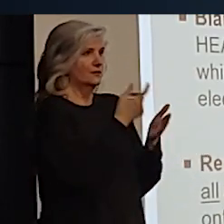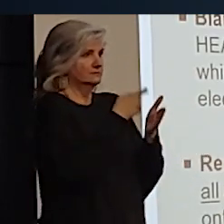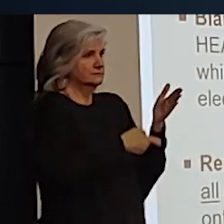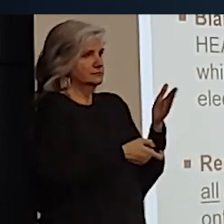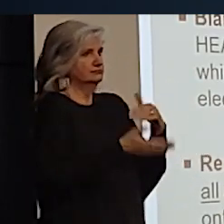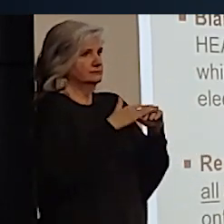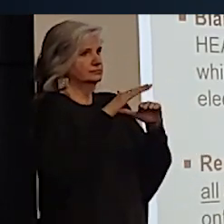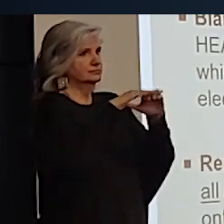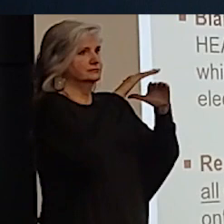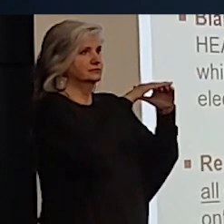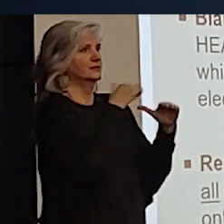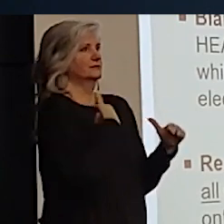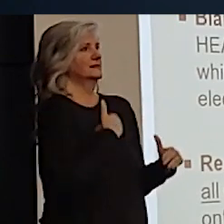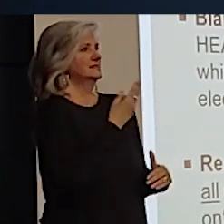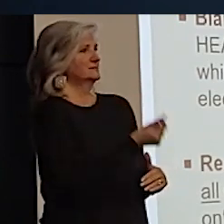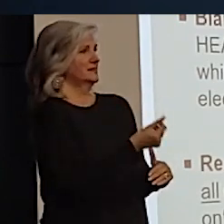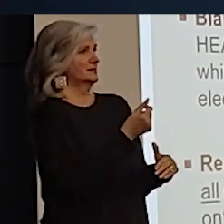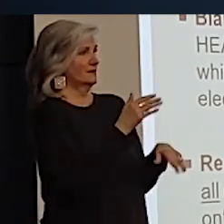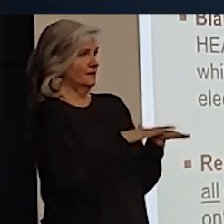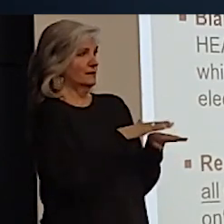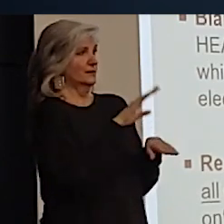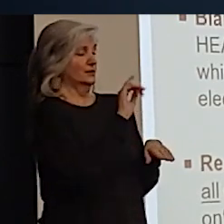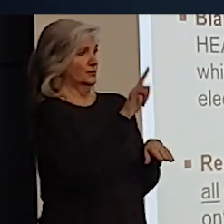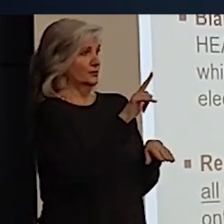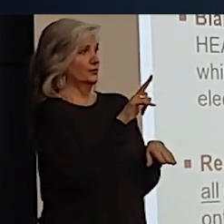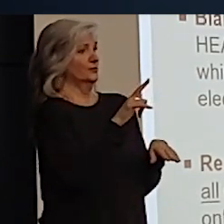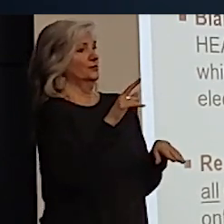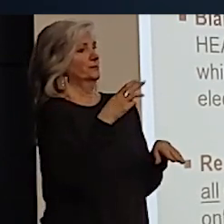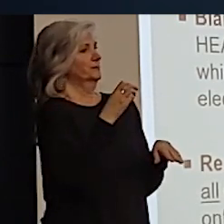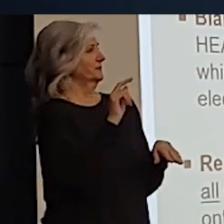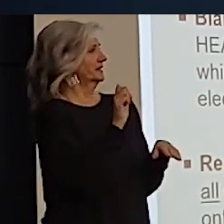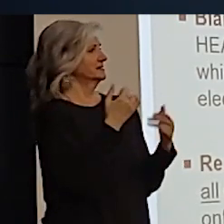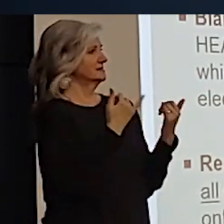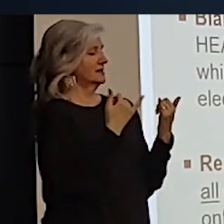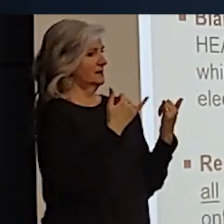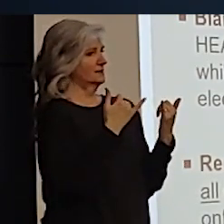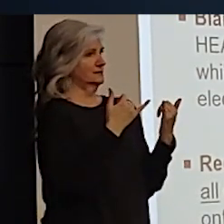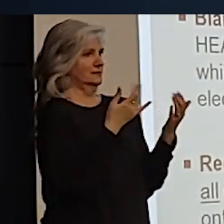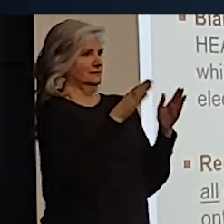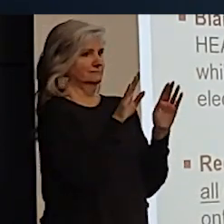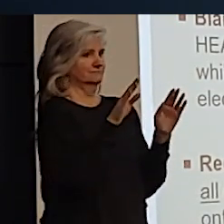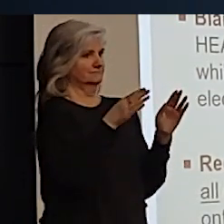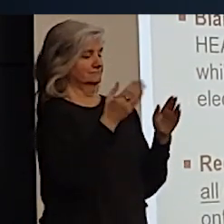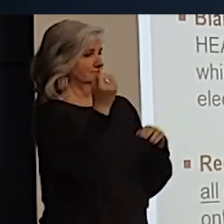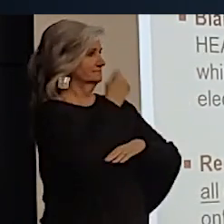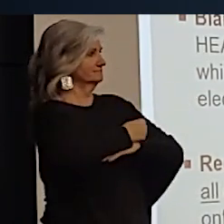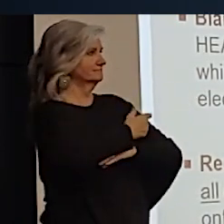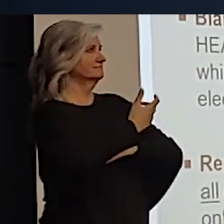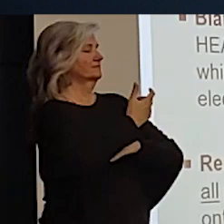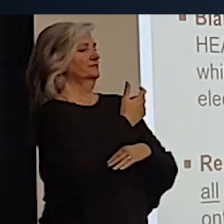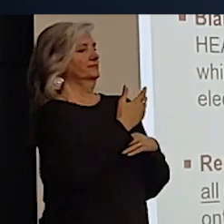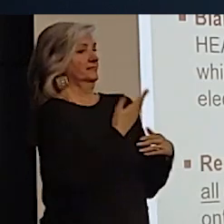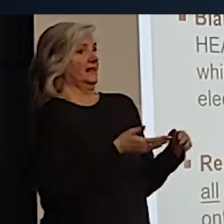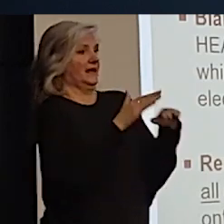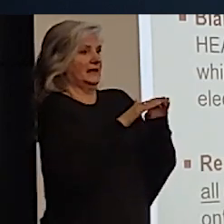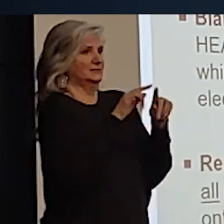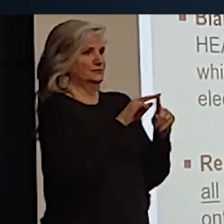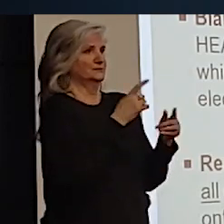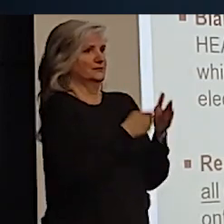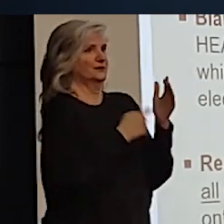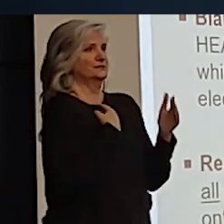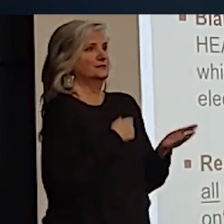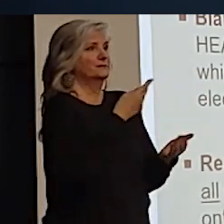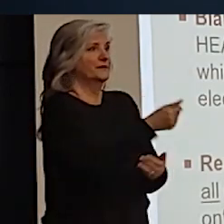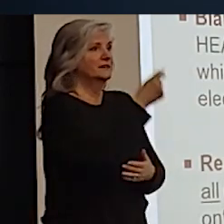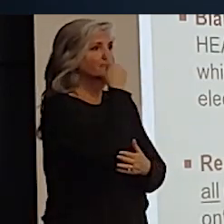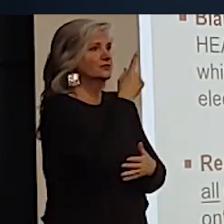costs that we spent on coal plants in the 2010s that are now retiring, on top of the costs that we are paying